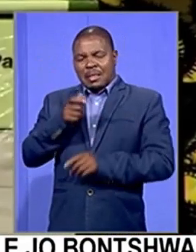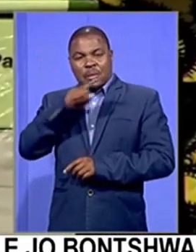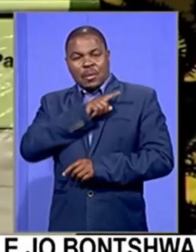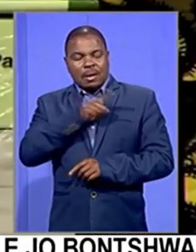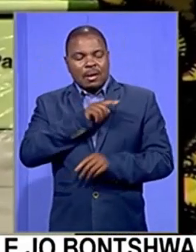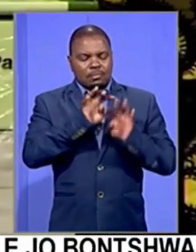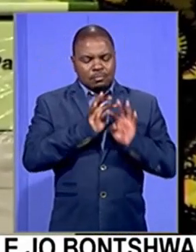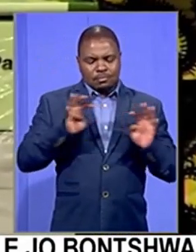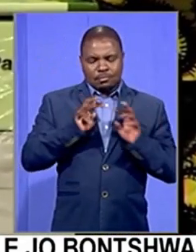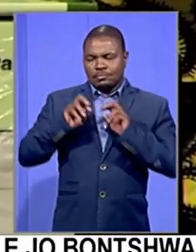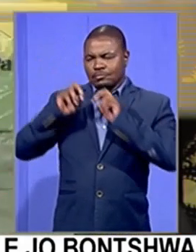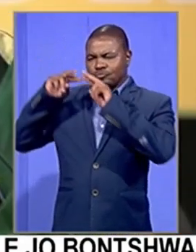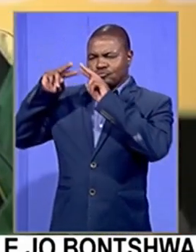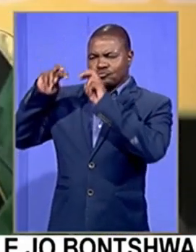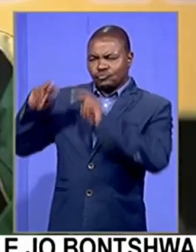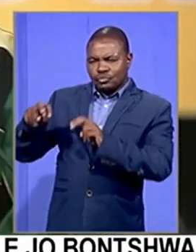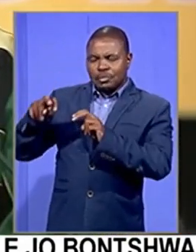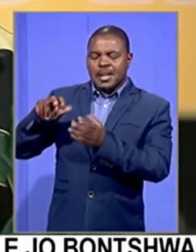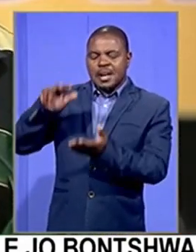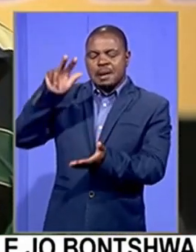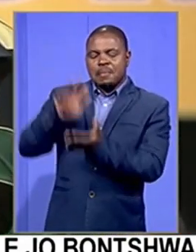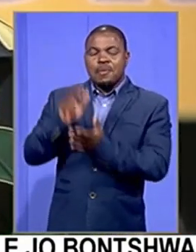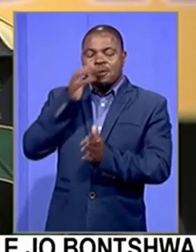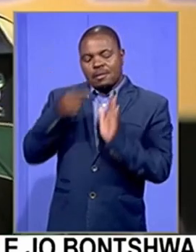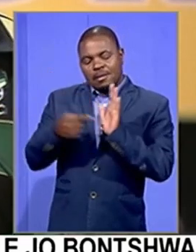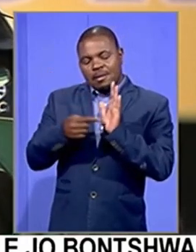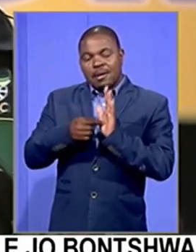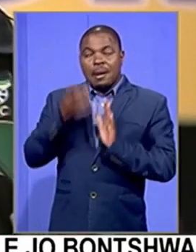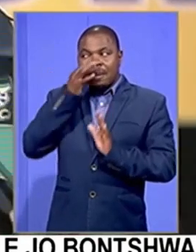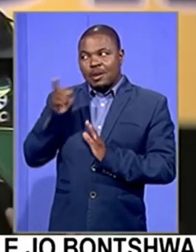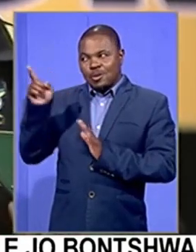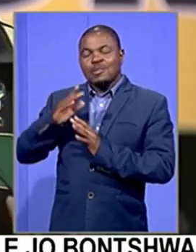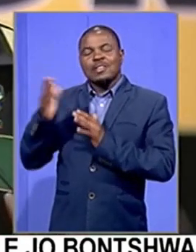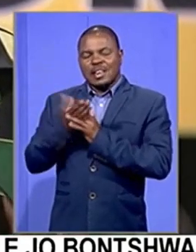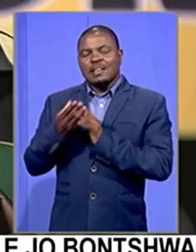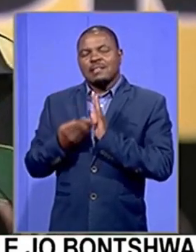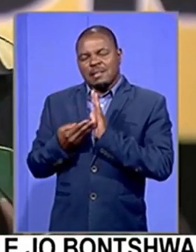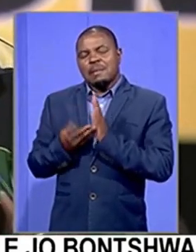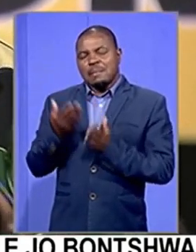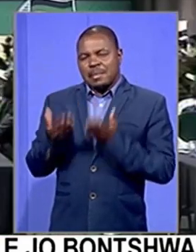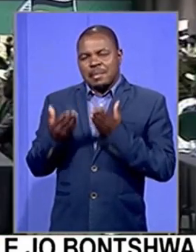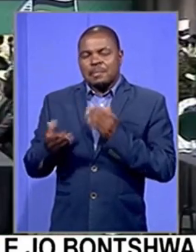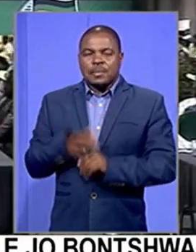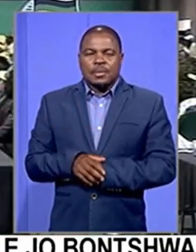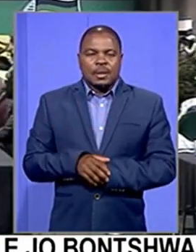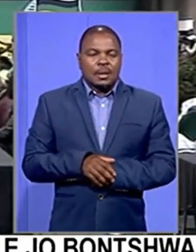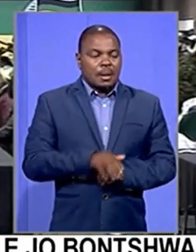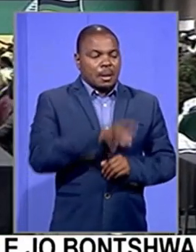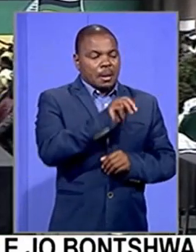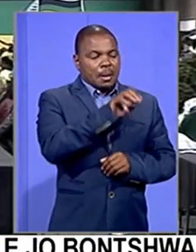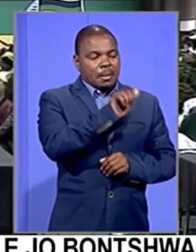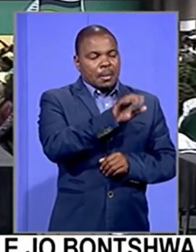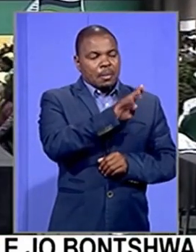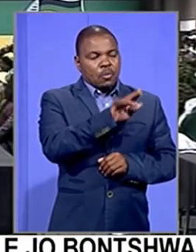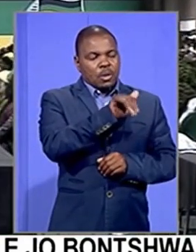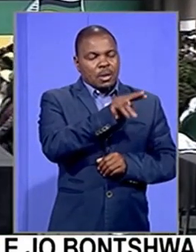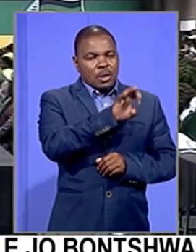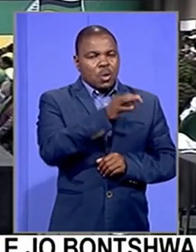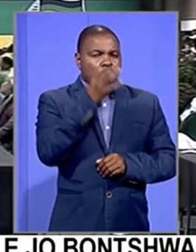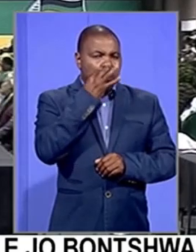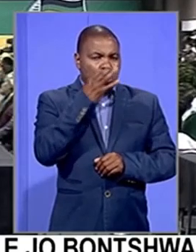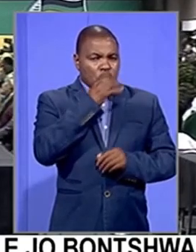baitsanape se se atlegenisitseng gore go na le kgetsi e Ramaphosa a tshwanelwang ke go e arabela. Mabuyane ga a batla go amogela gore ke yo